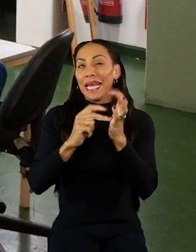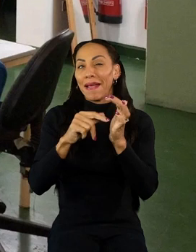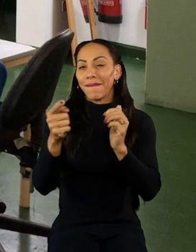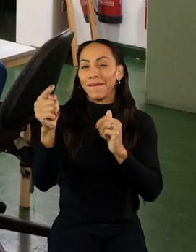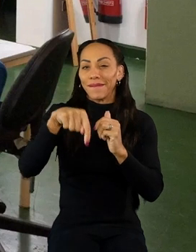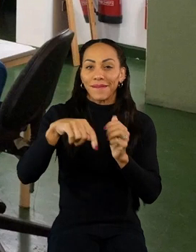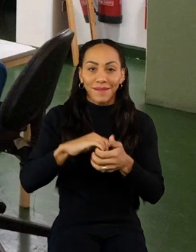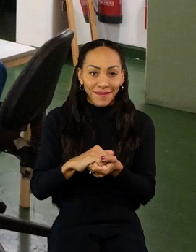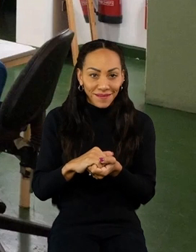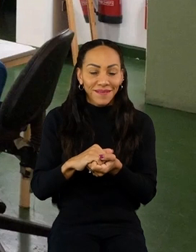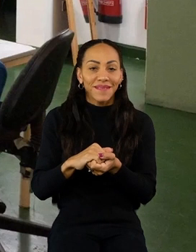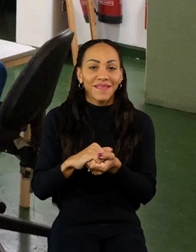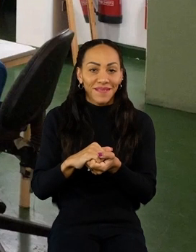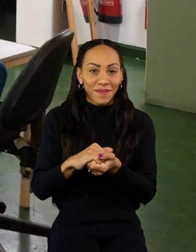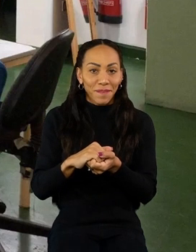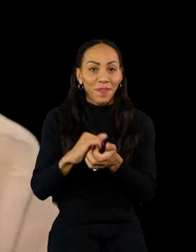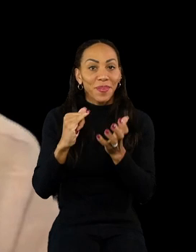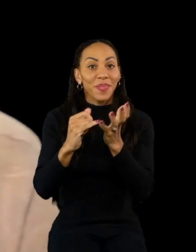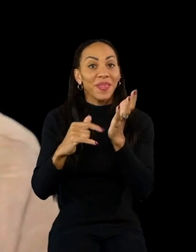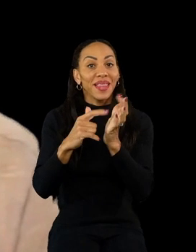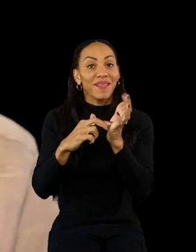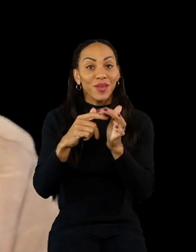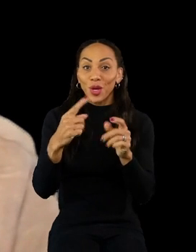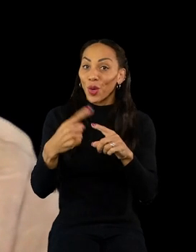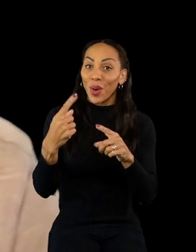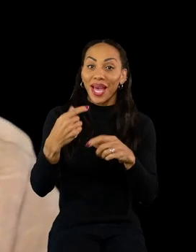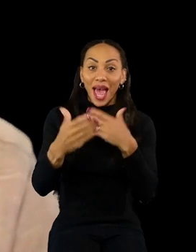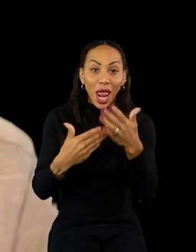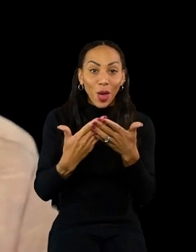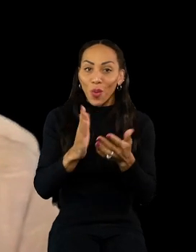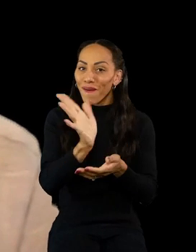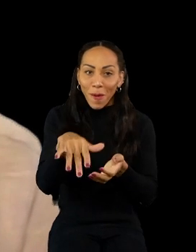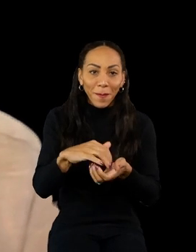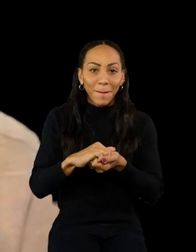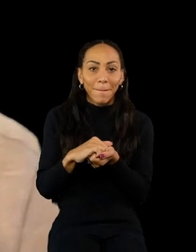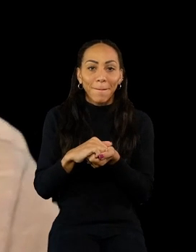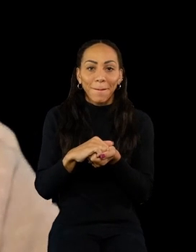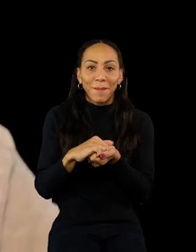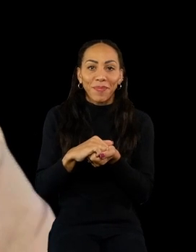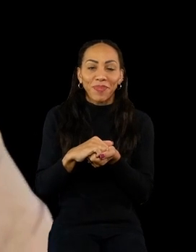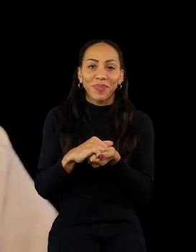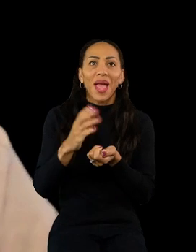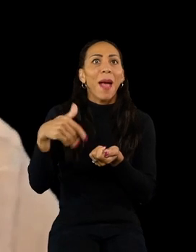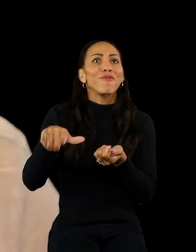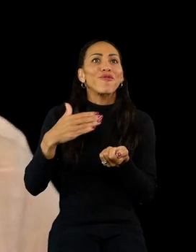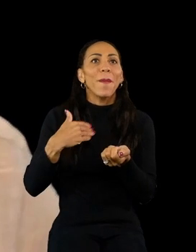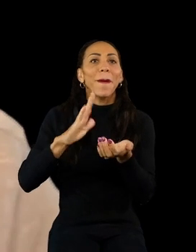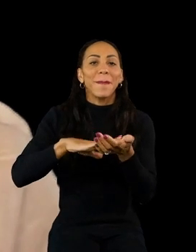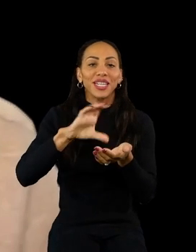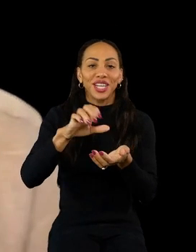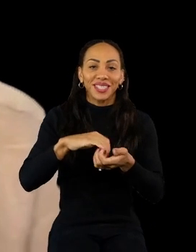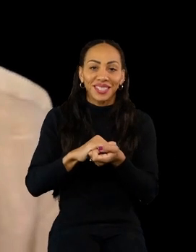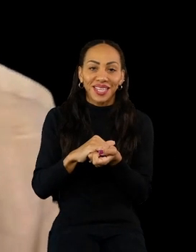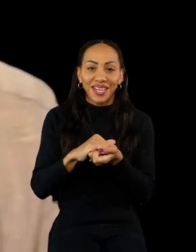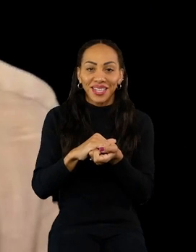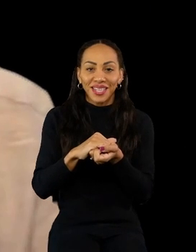okay. Let's get Steve in this way instead. Steve, do you want to just quick hello? Who you are? Where you from? Absolutely. Where am I from?